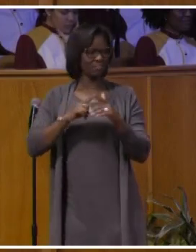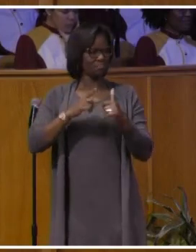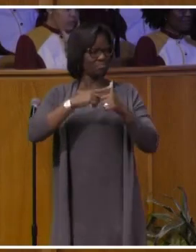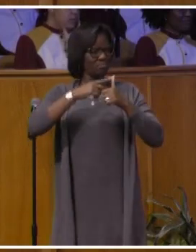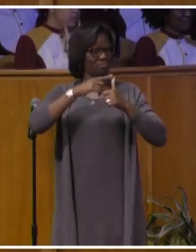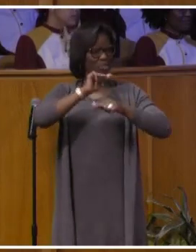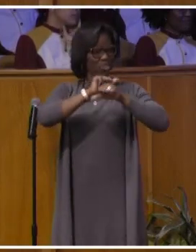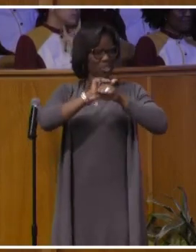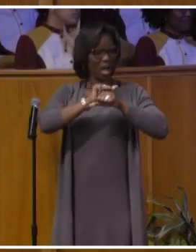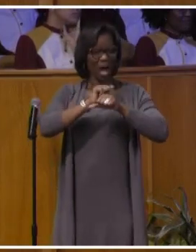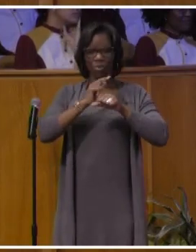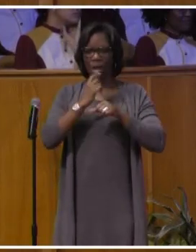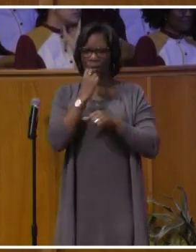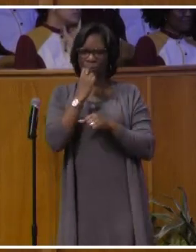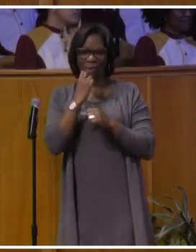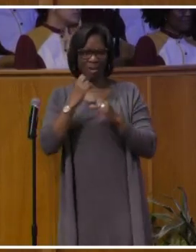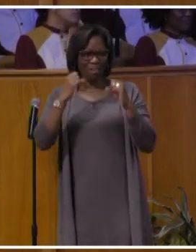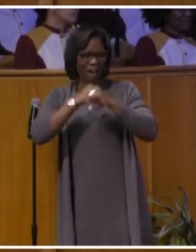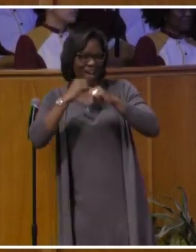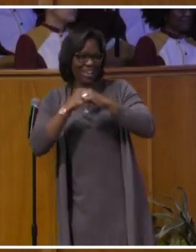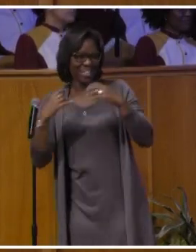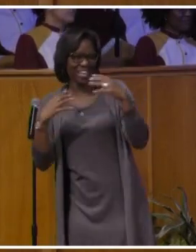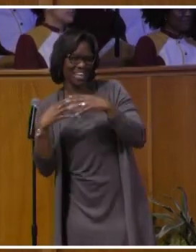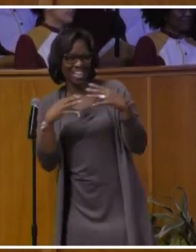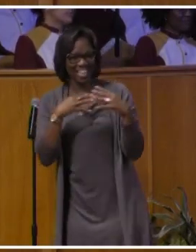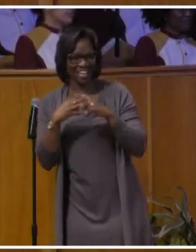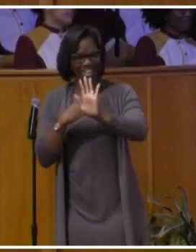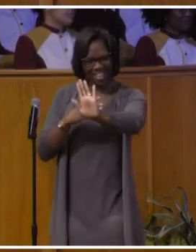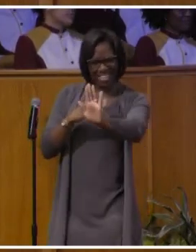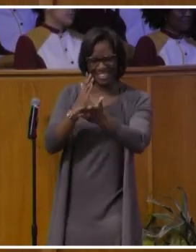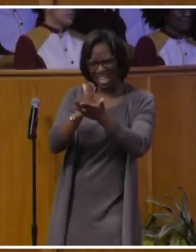pastor is refereeing fights.